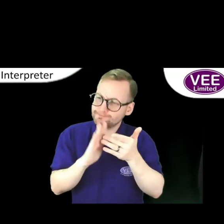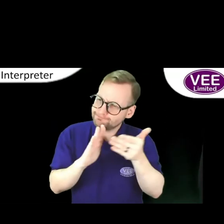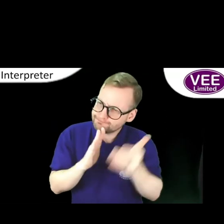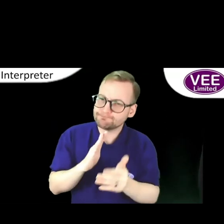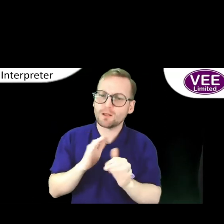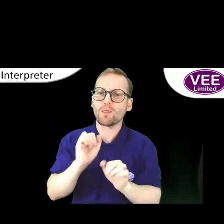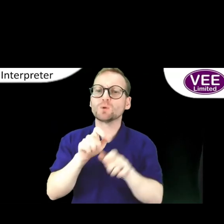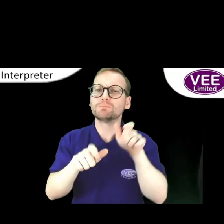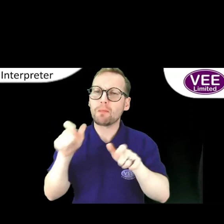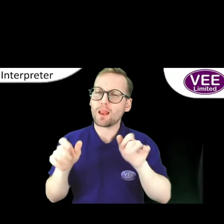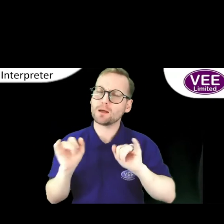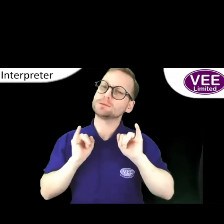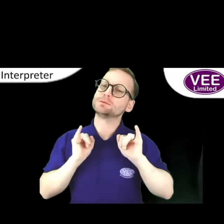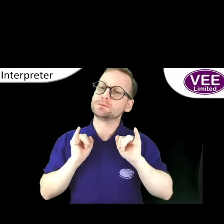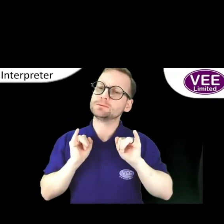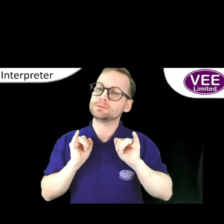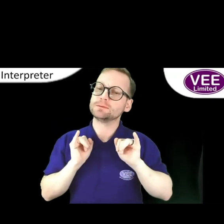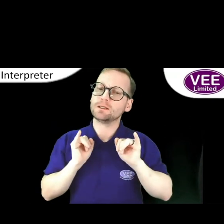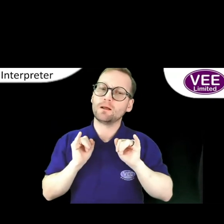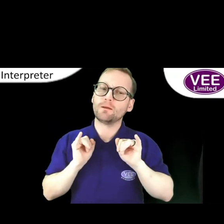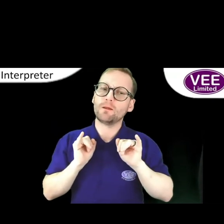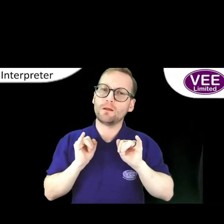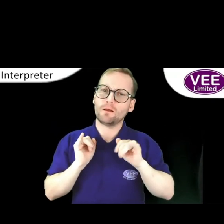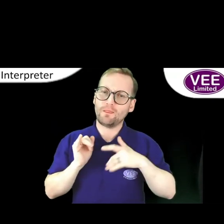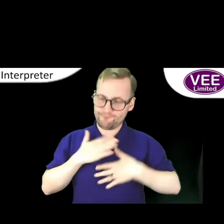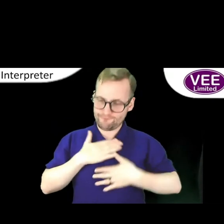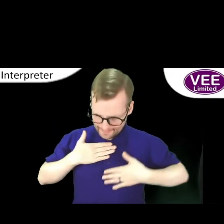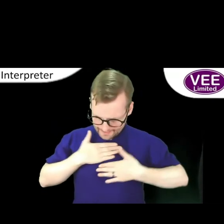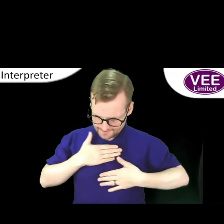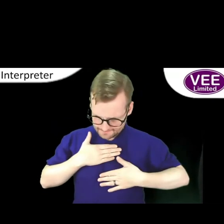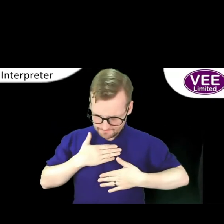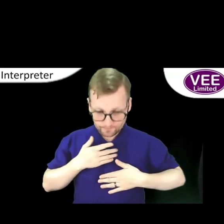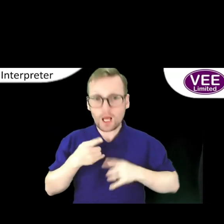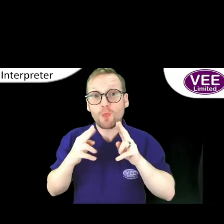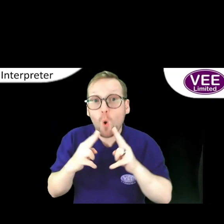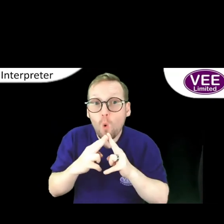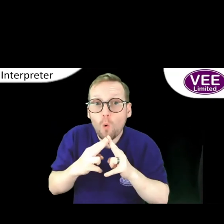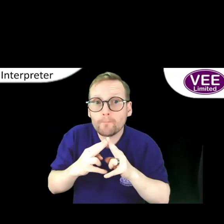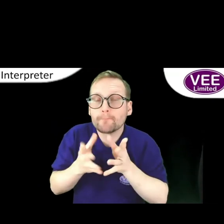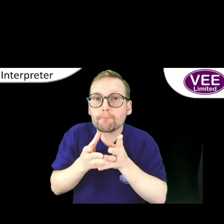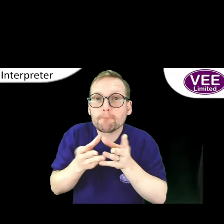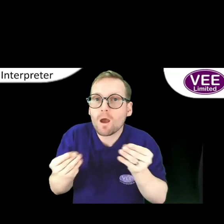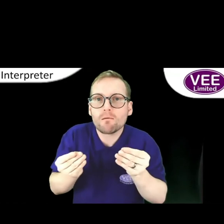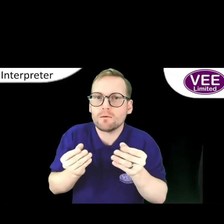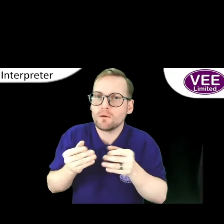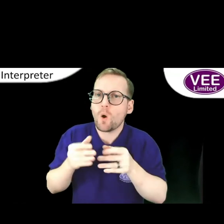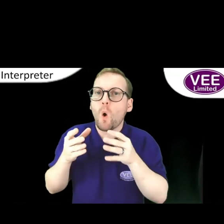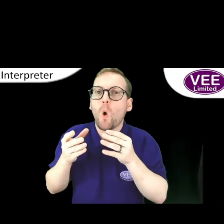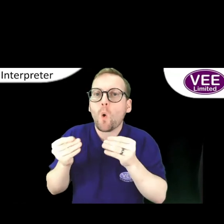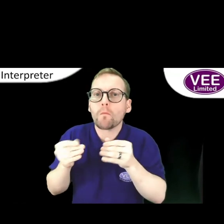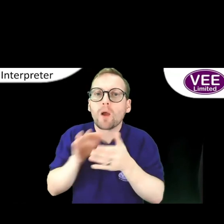people and the loss of their homeland, the loss of the country that they know and